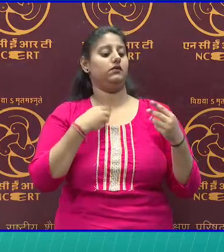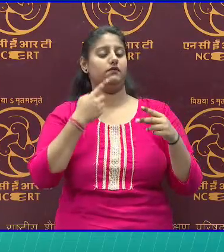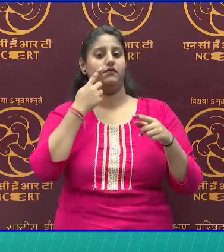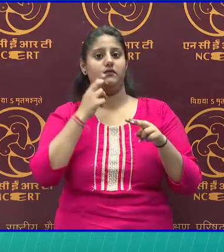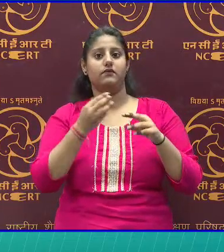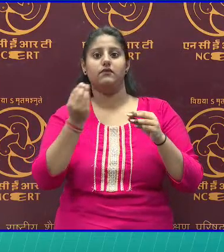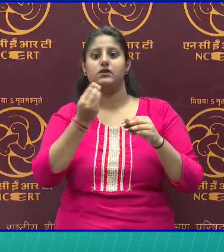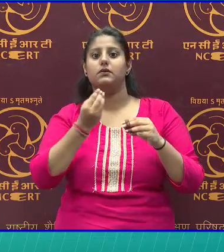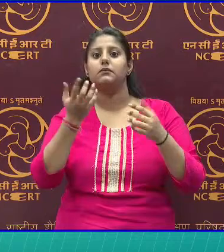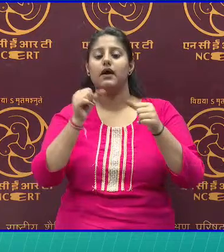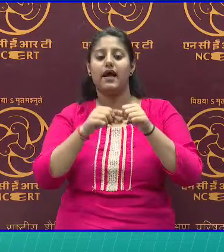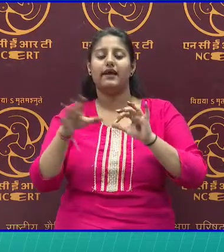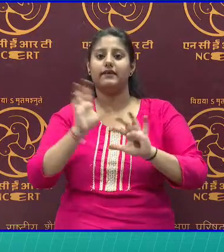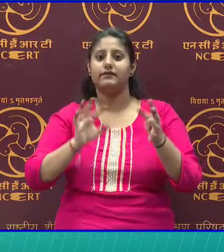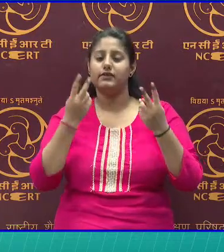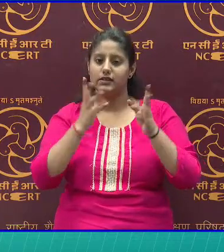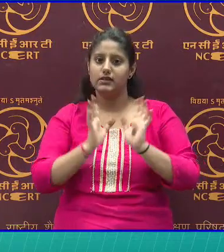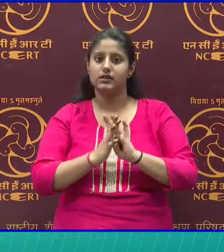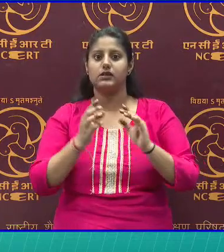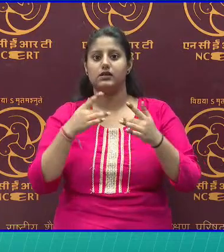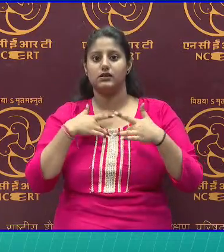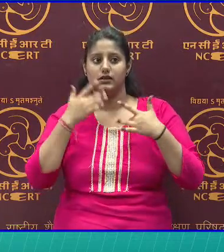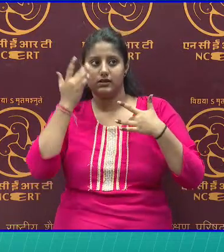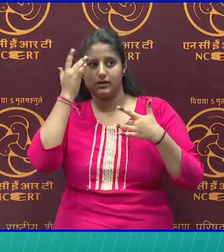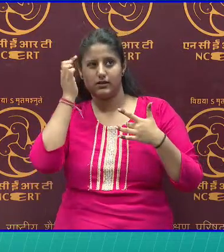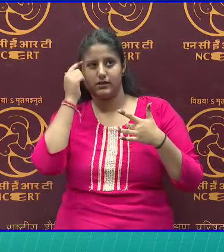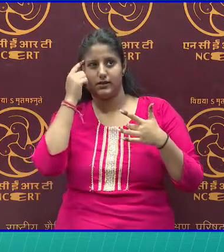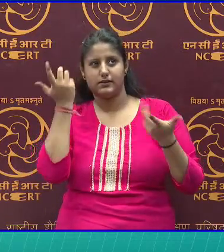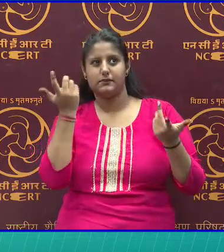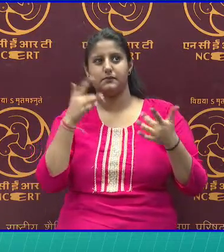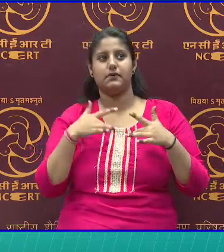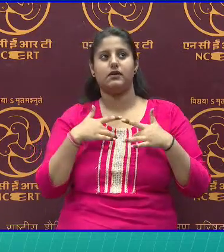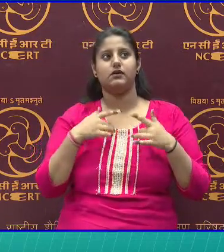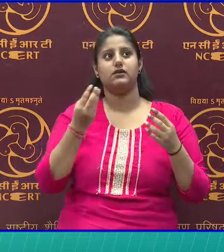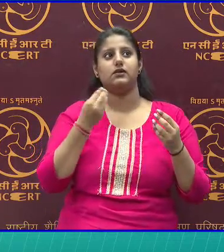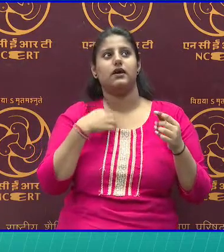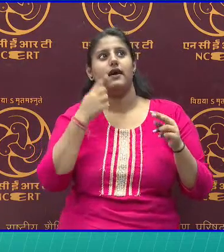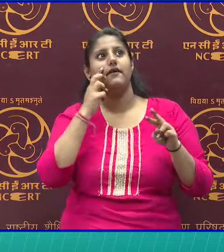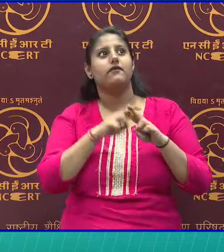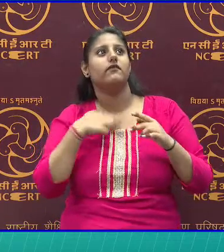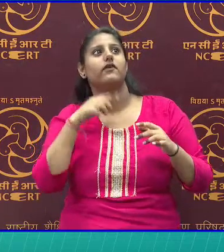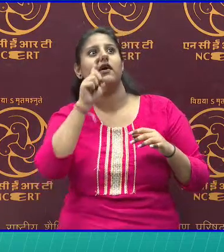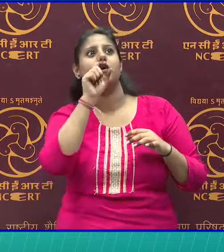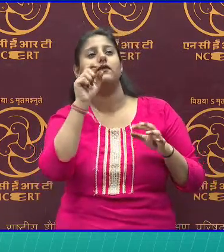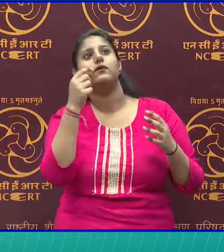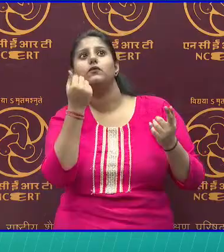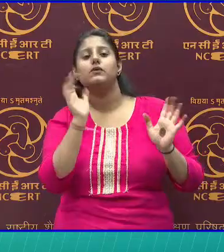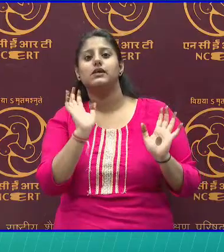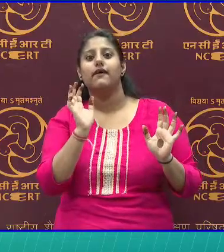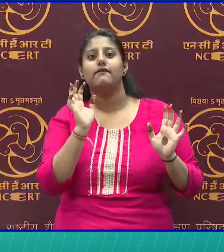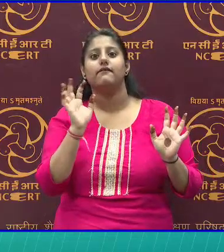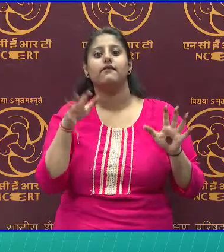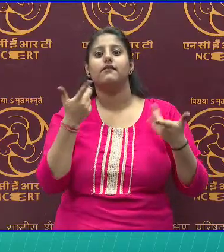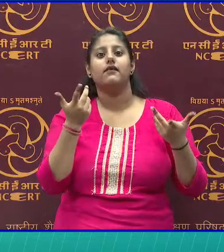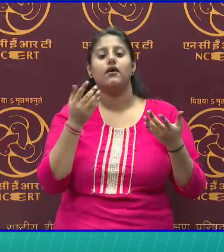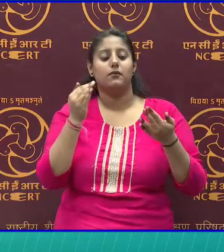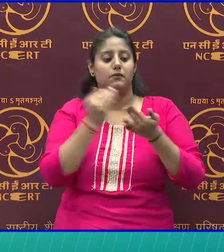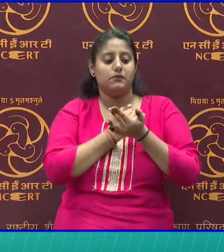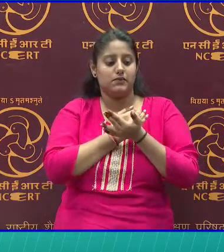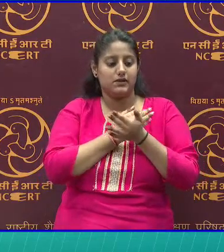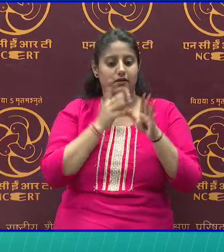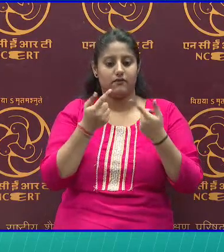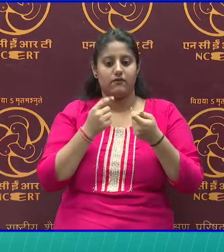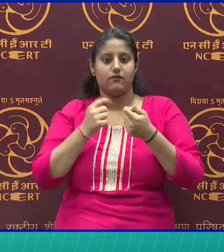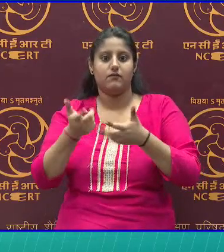certain activities wherein children has to imagine, like you have 100 rupees and then how much you do you save, and then how much